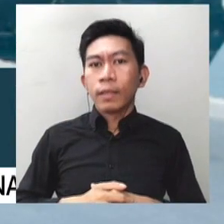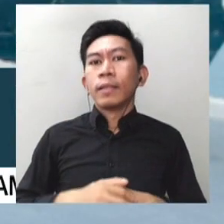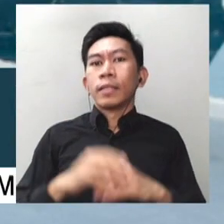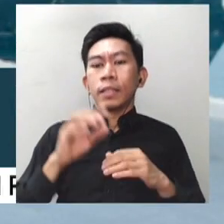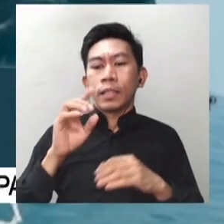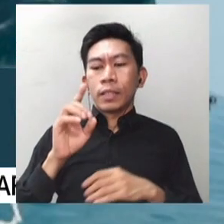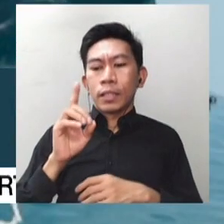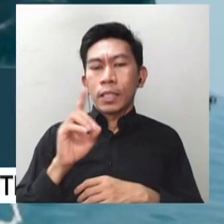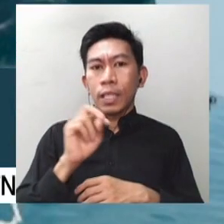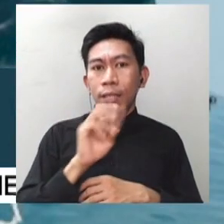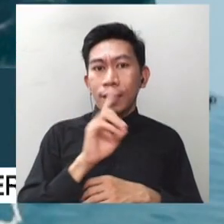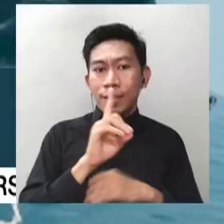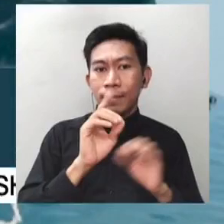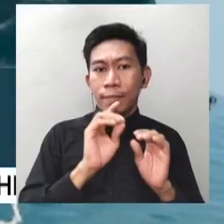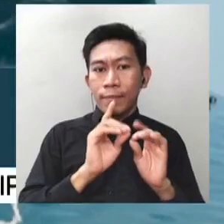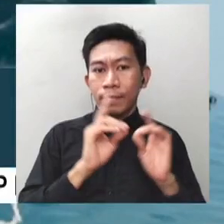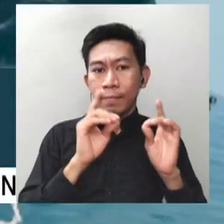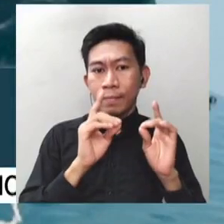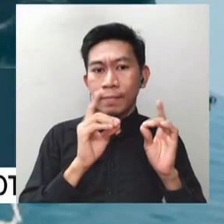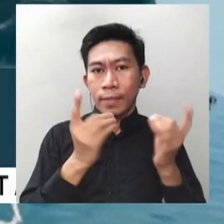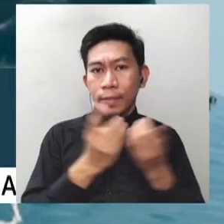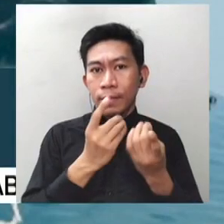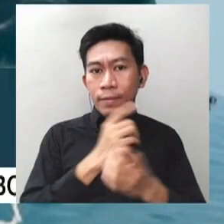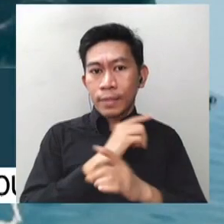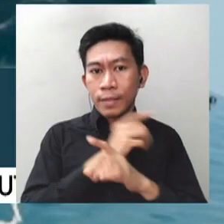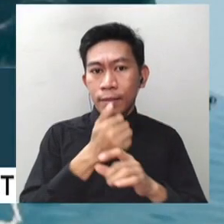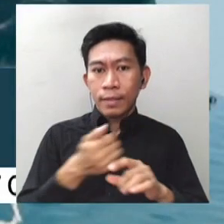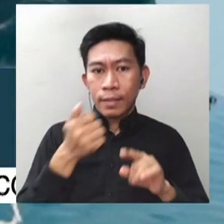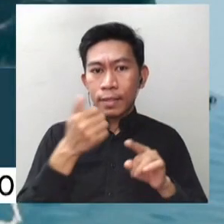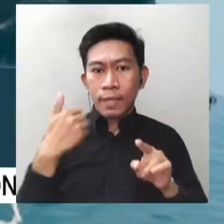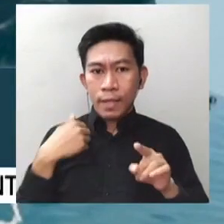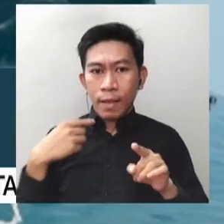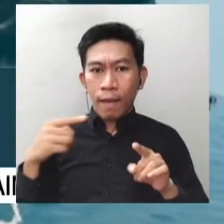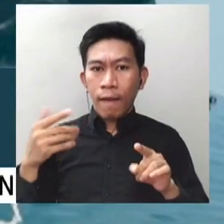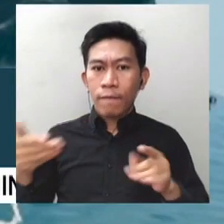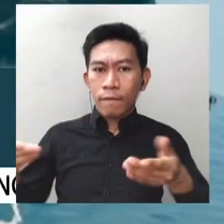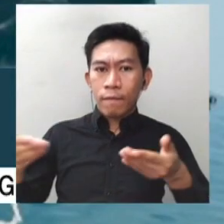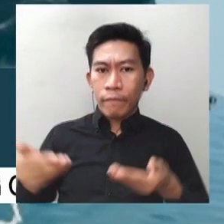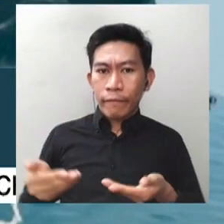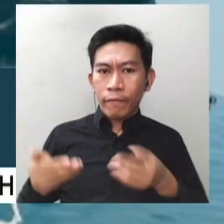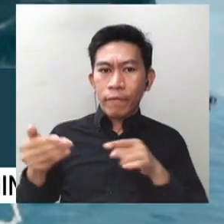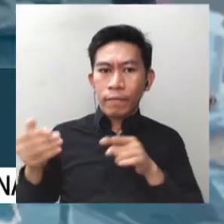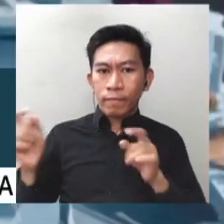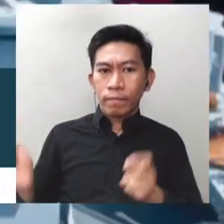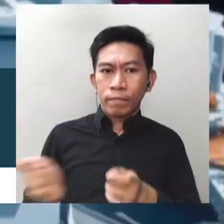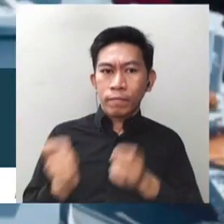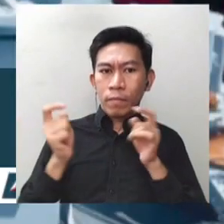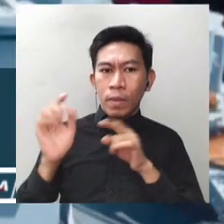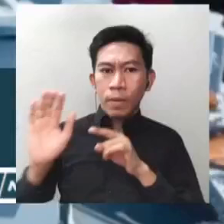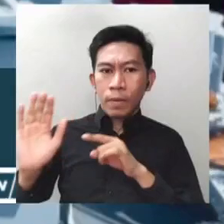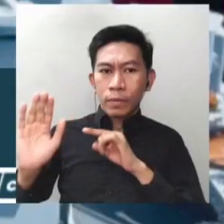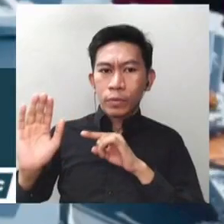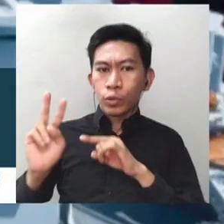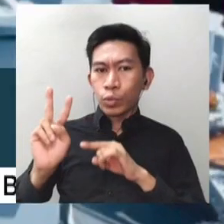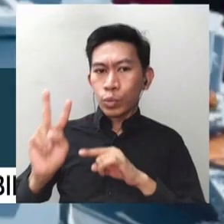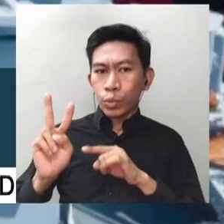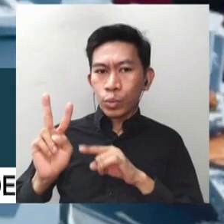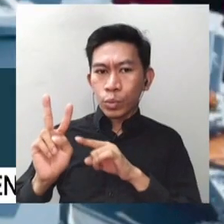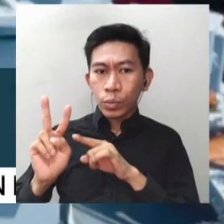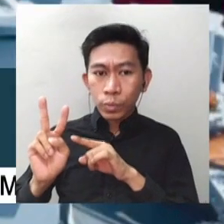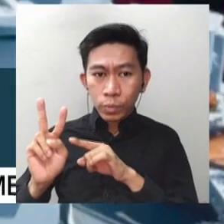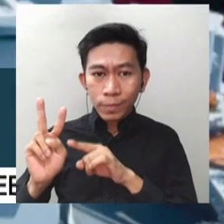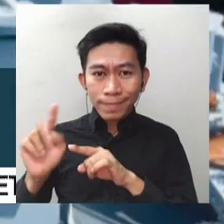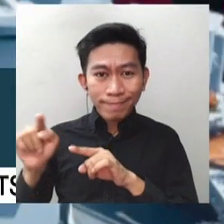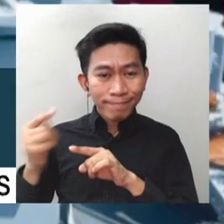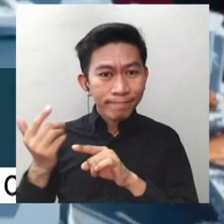Jr. on Monday led the christening and commissioning rites of 2 newly acquired Alvarez-class patrol vessels at the Philippine Navy